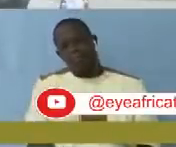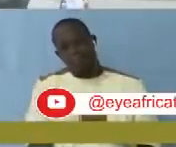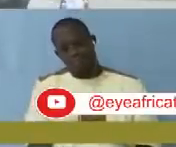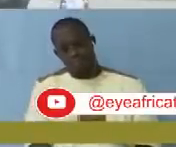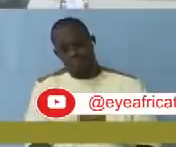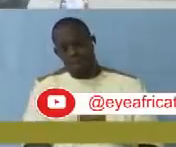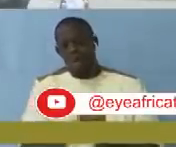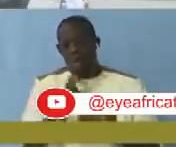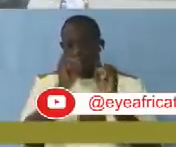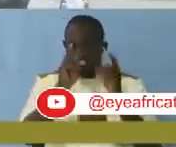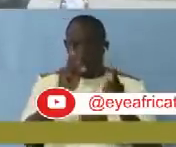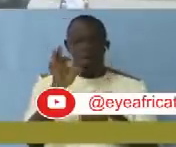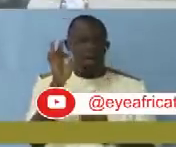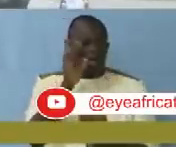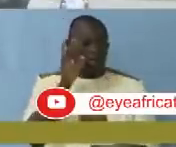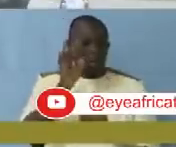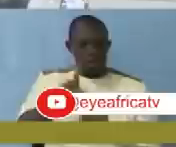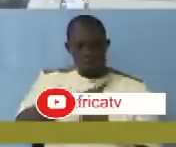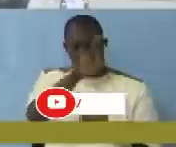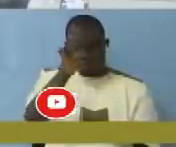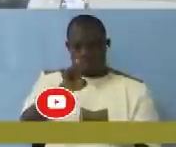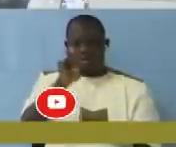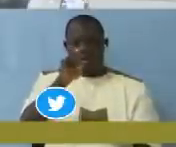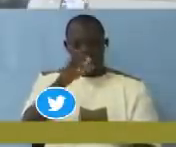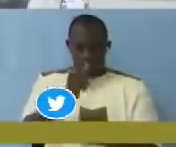Answer this question for me.